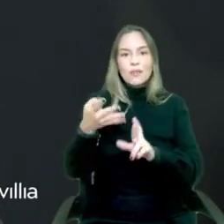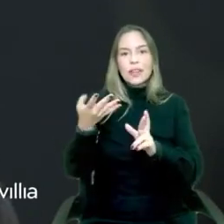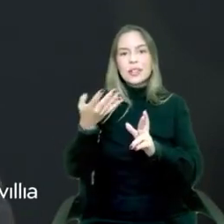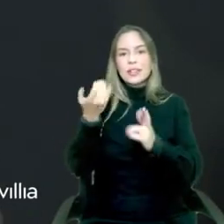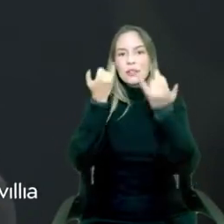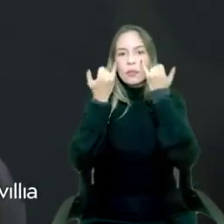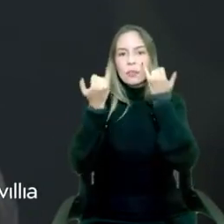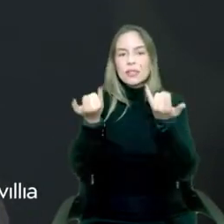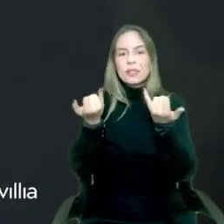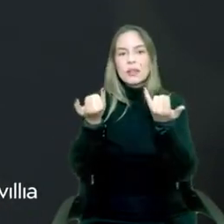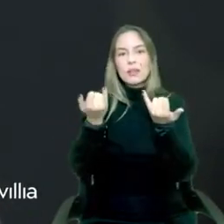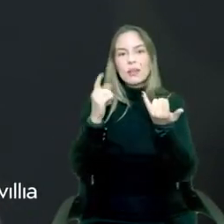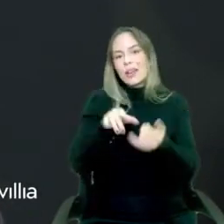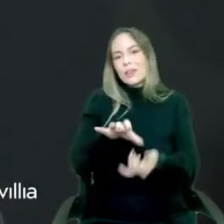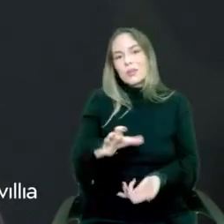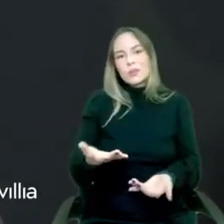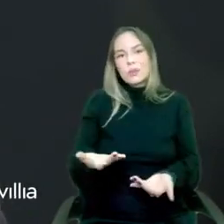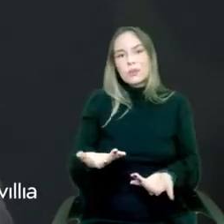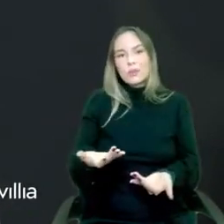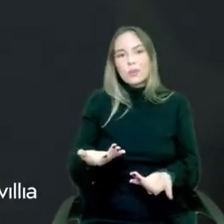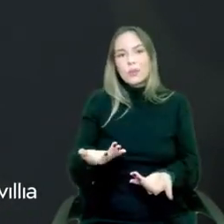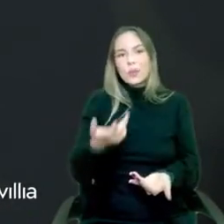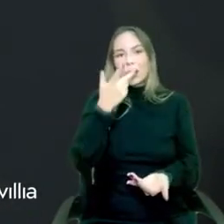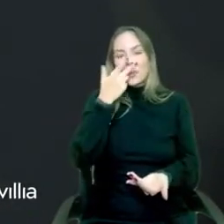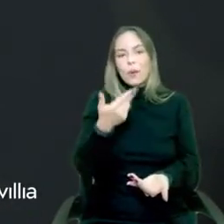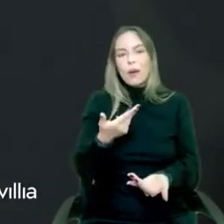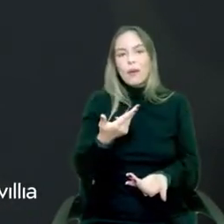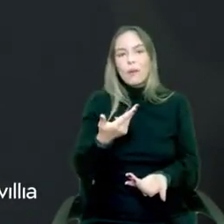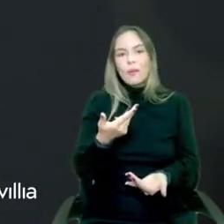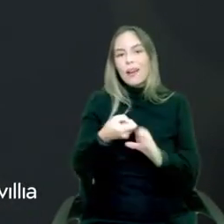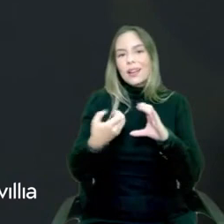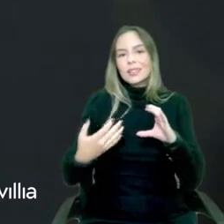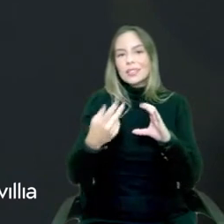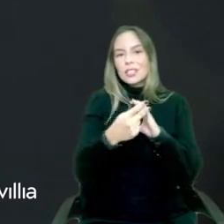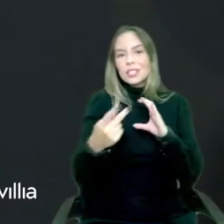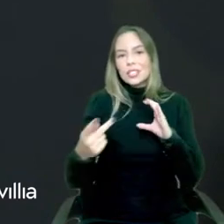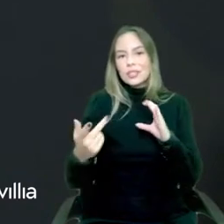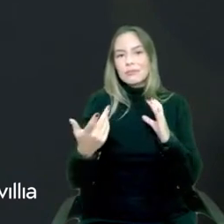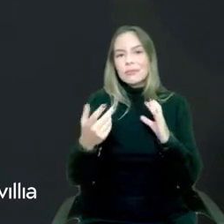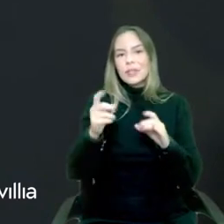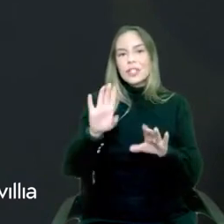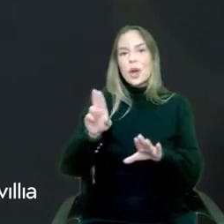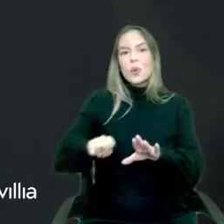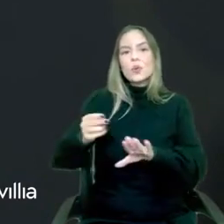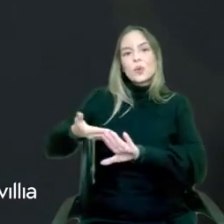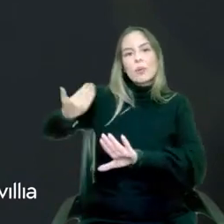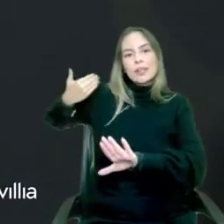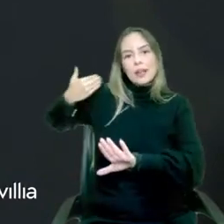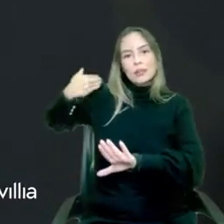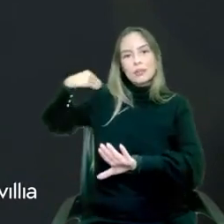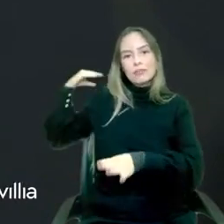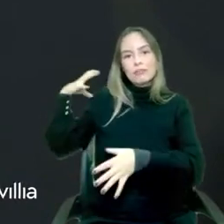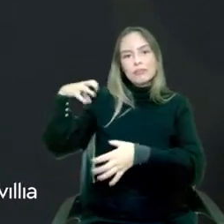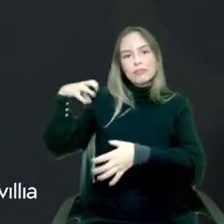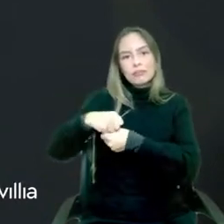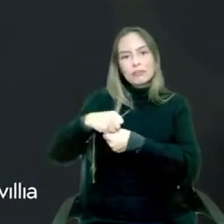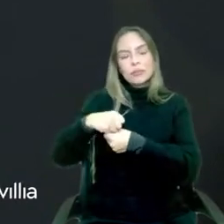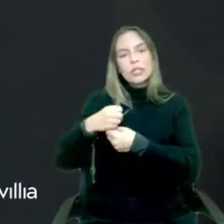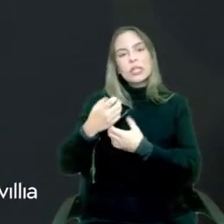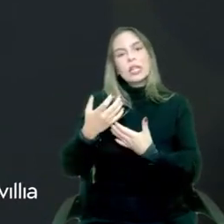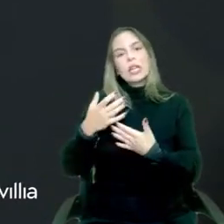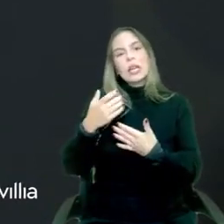other sort of personas that have been used in the past. So I think there's lots of opportunity